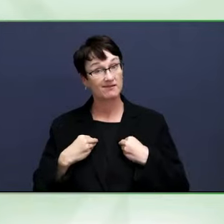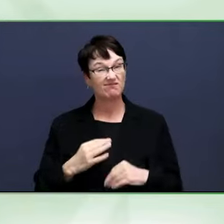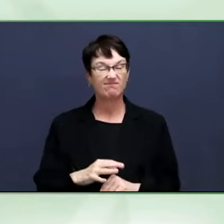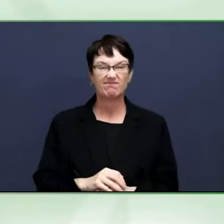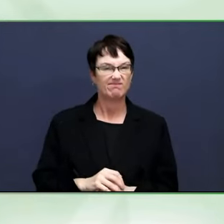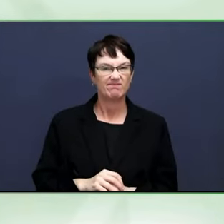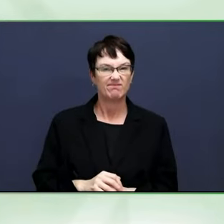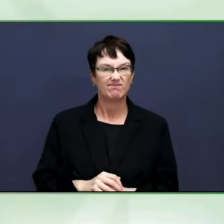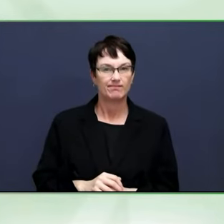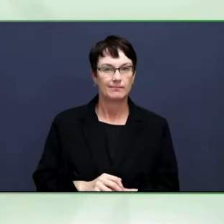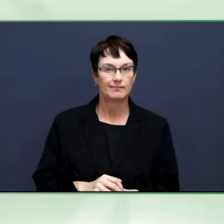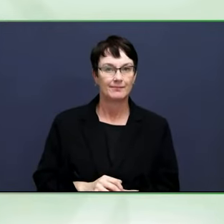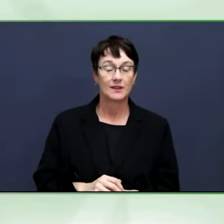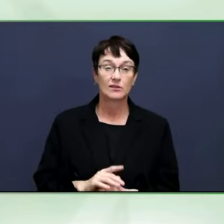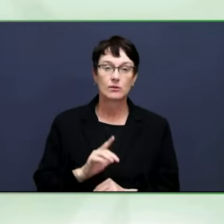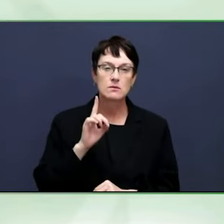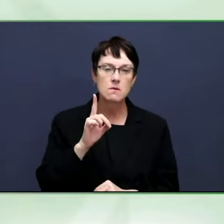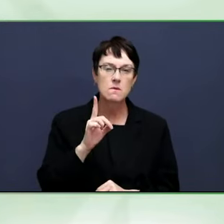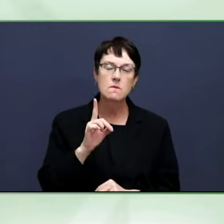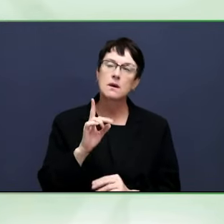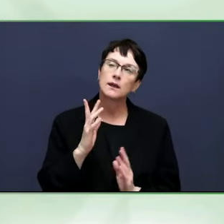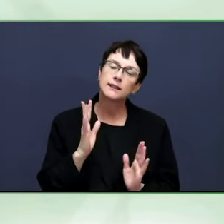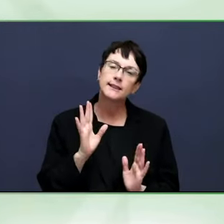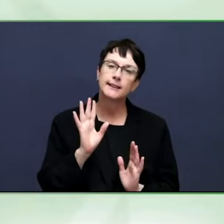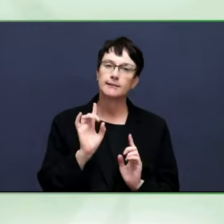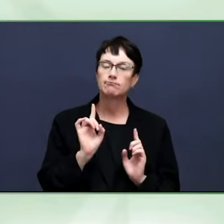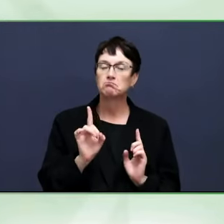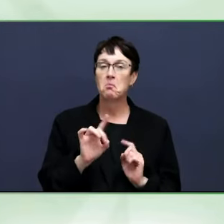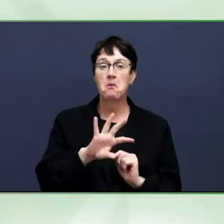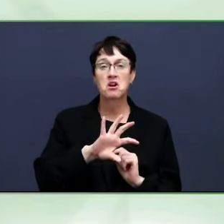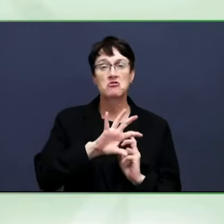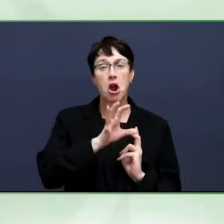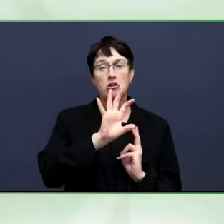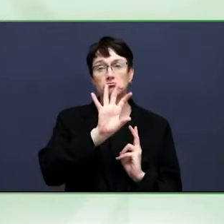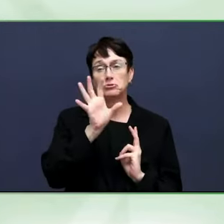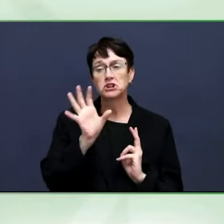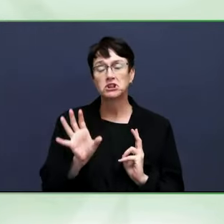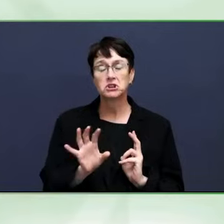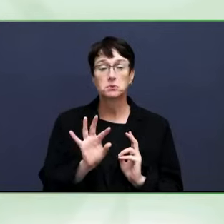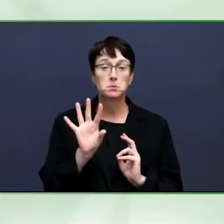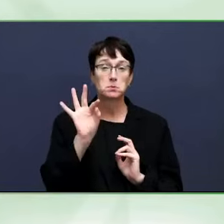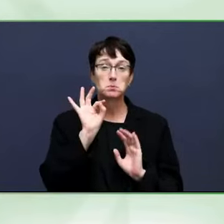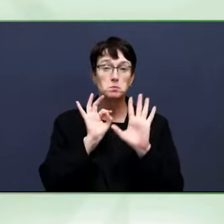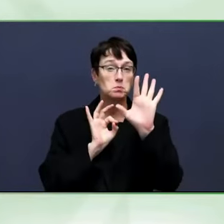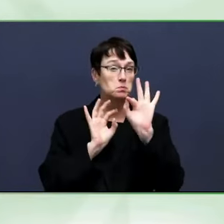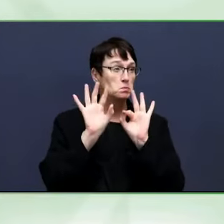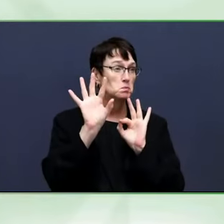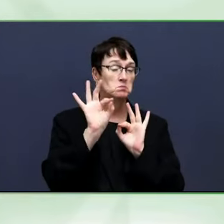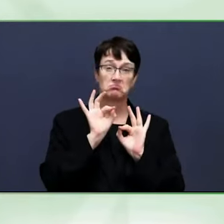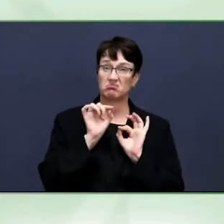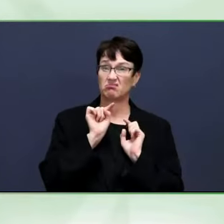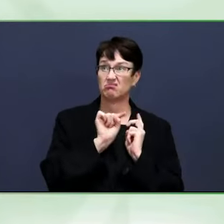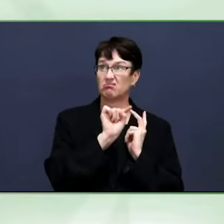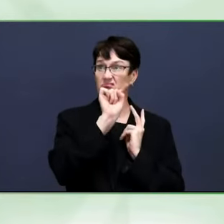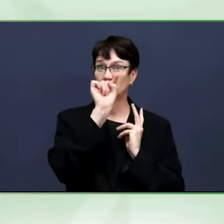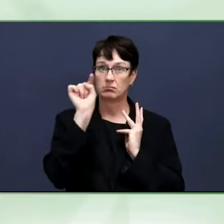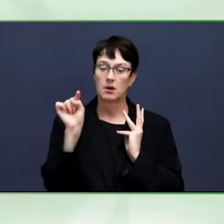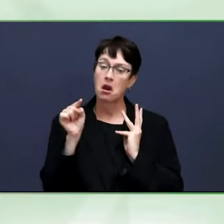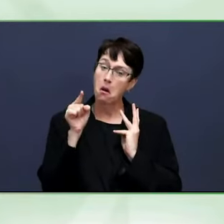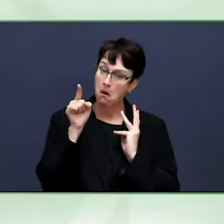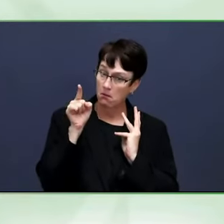few countries who can present up to now a really comprehensive strategy to move